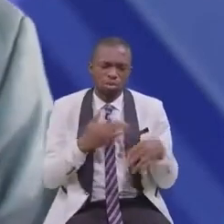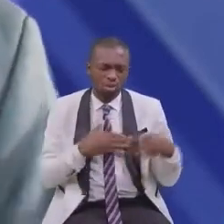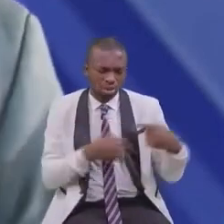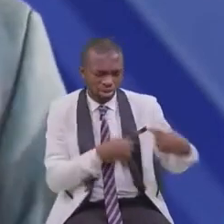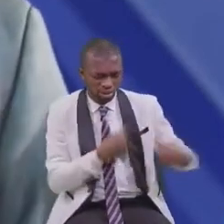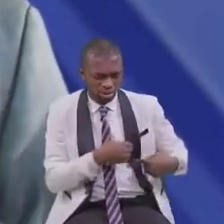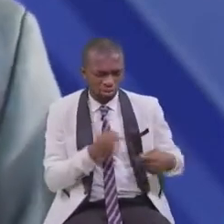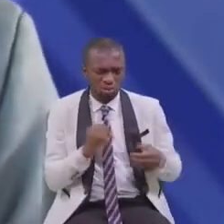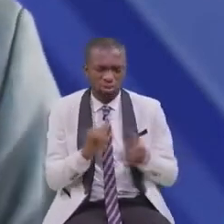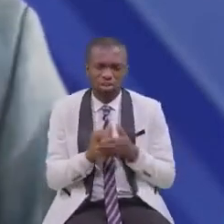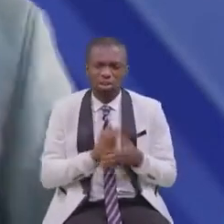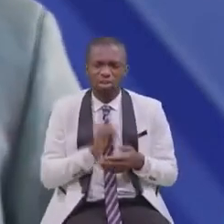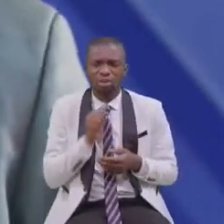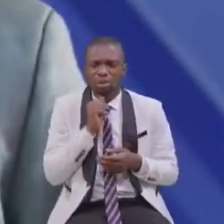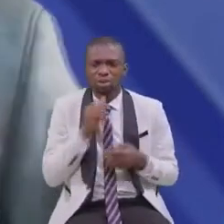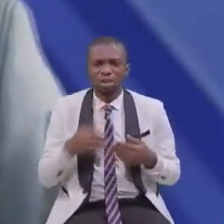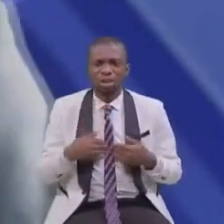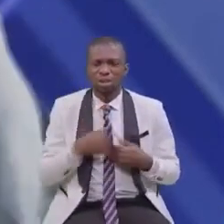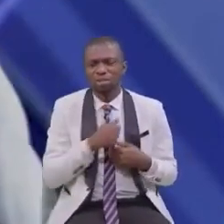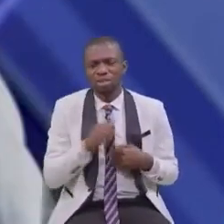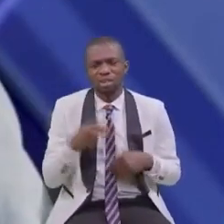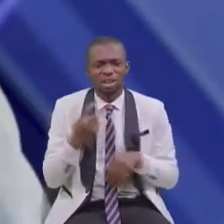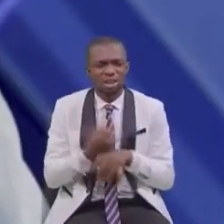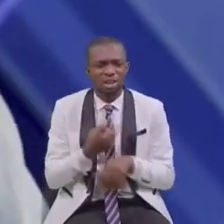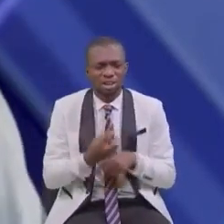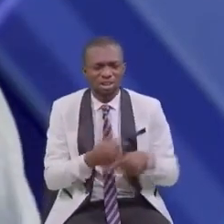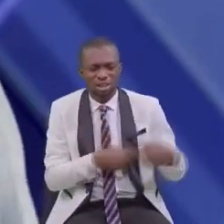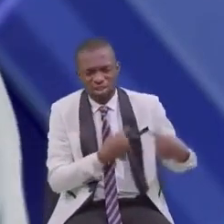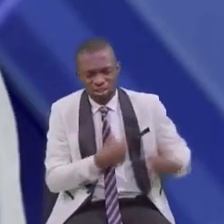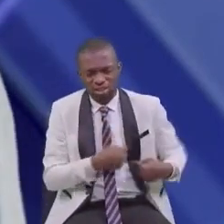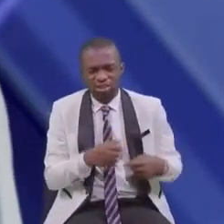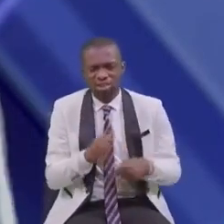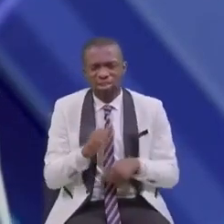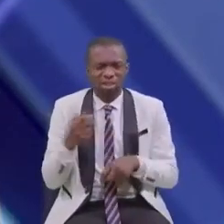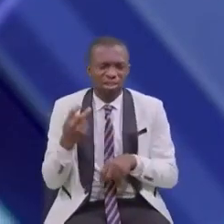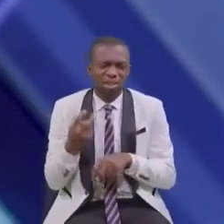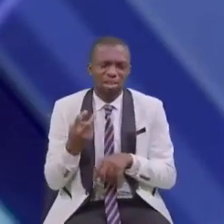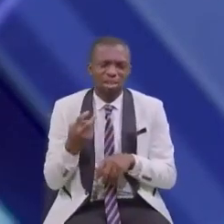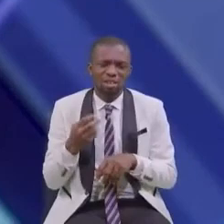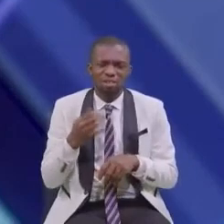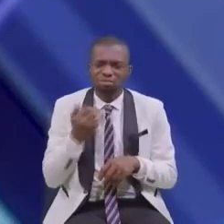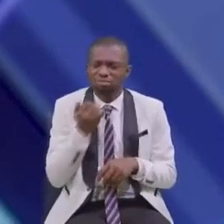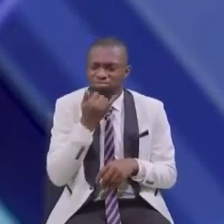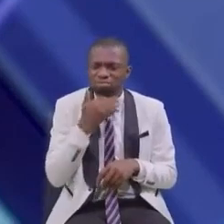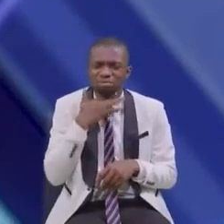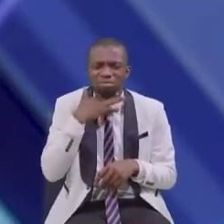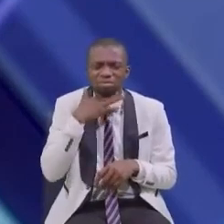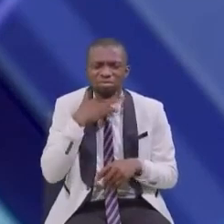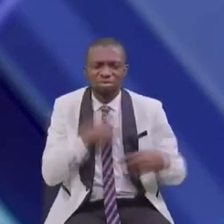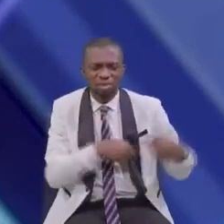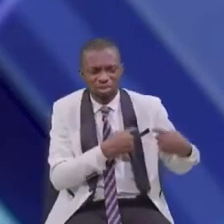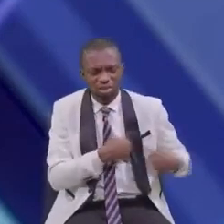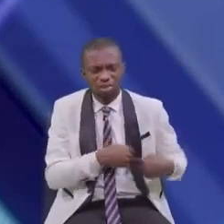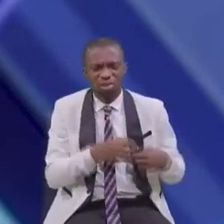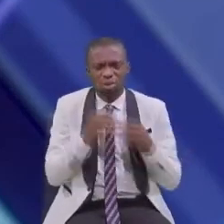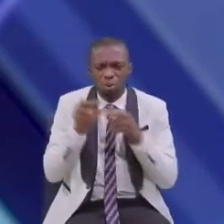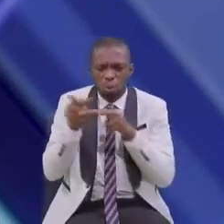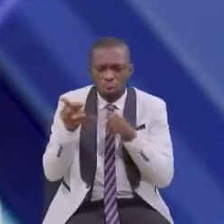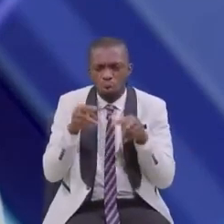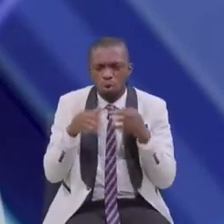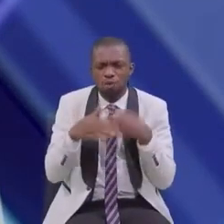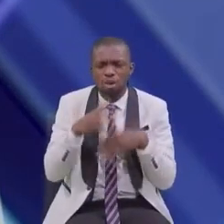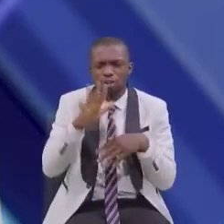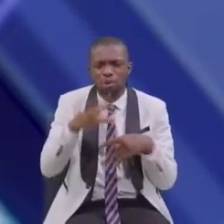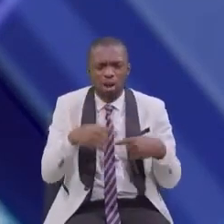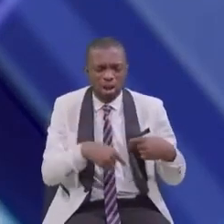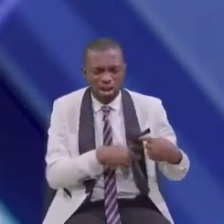a deadened conscience, a hardened conscience. I will have a clear conscience. Watch over your heart. The thought